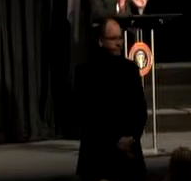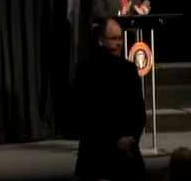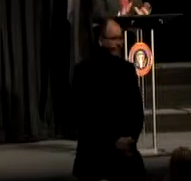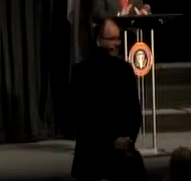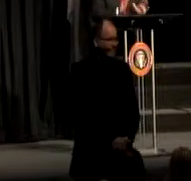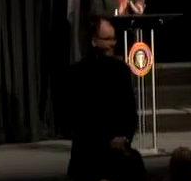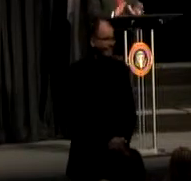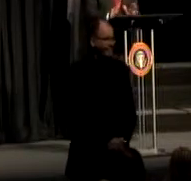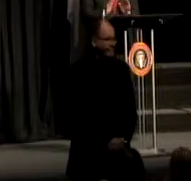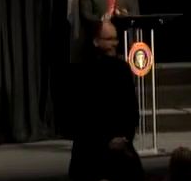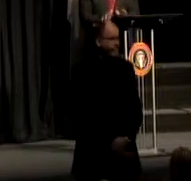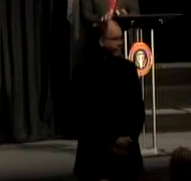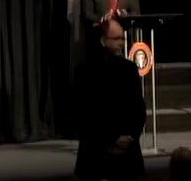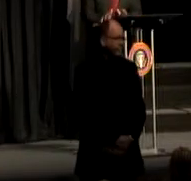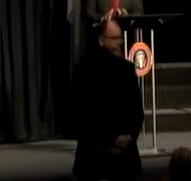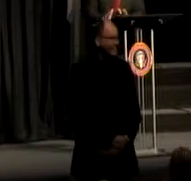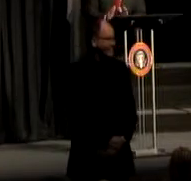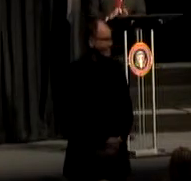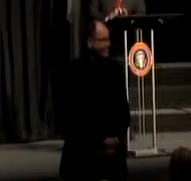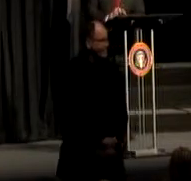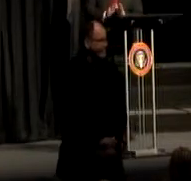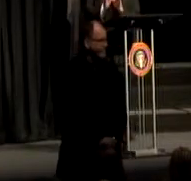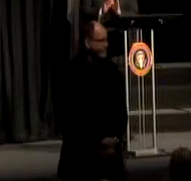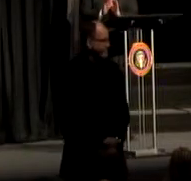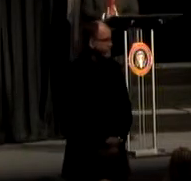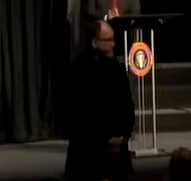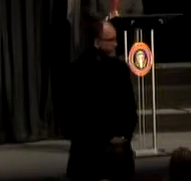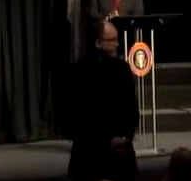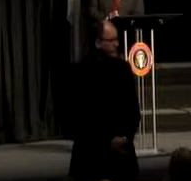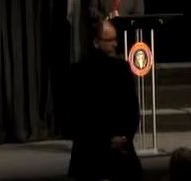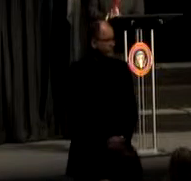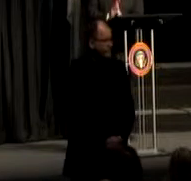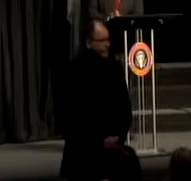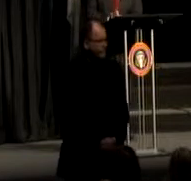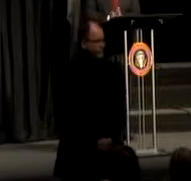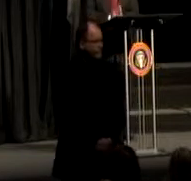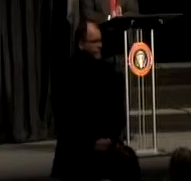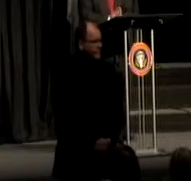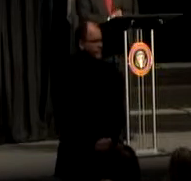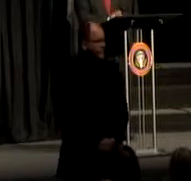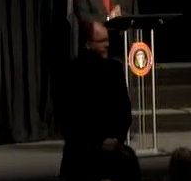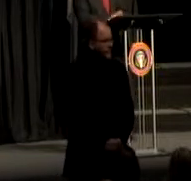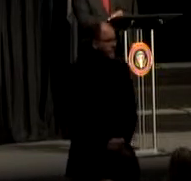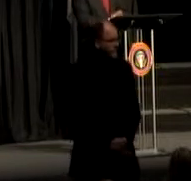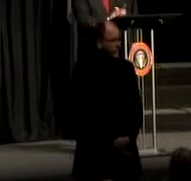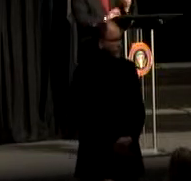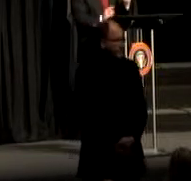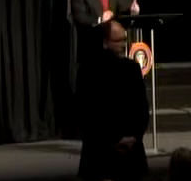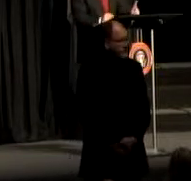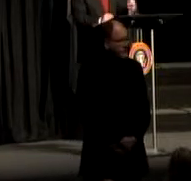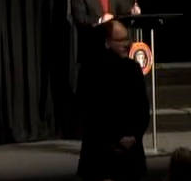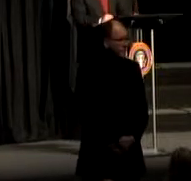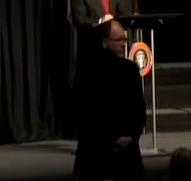that to have the state of the church primary in unification is the purpose that God has in store